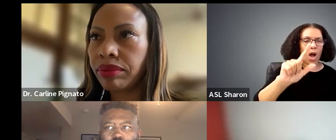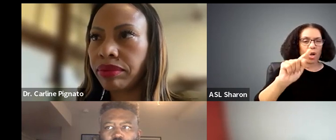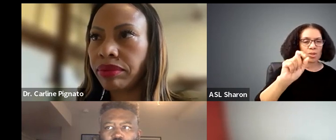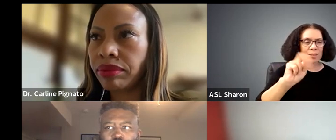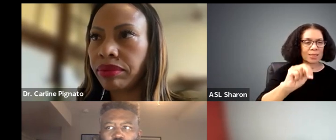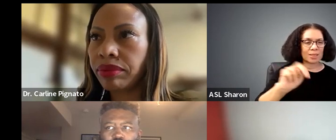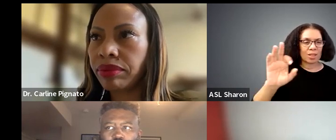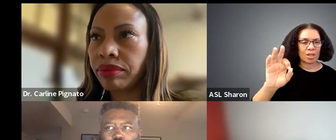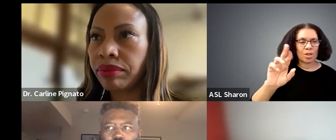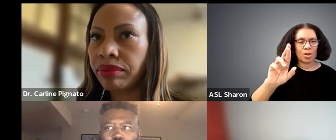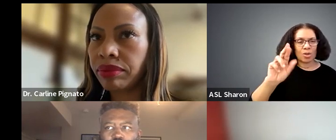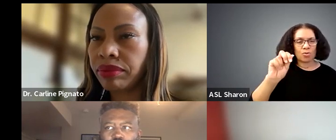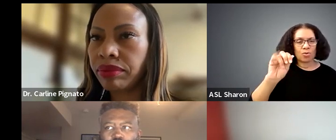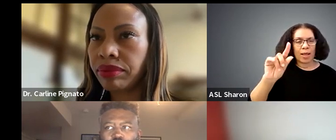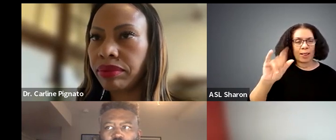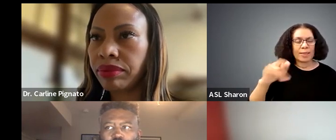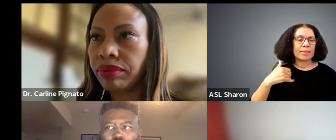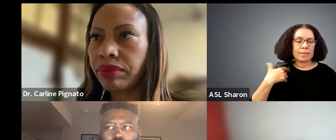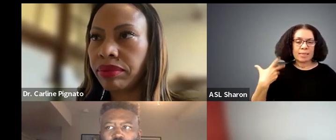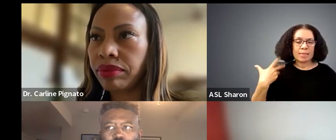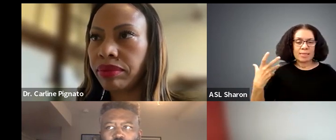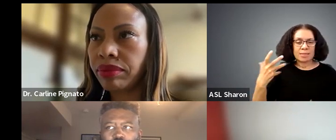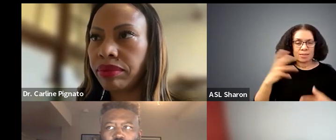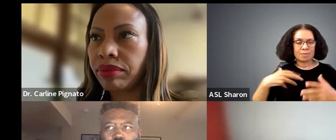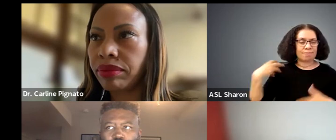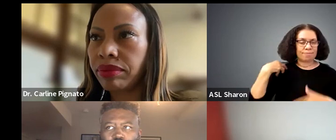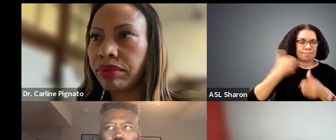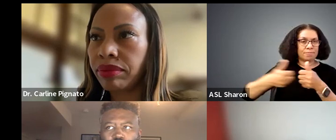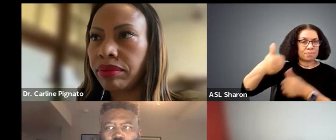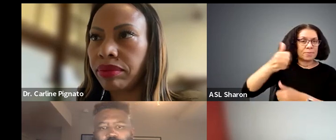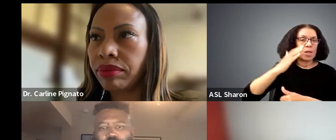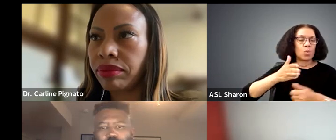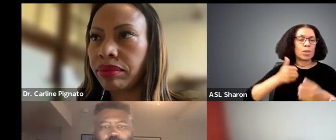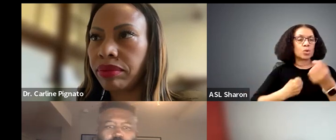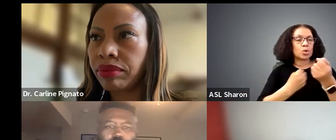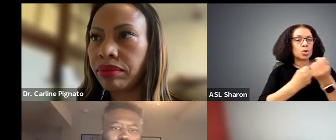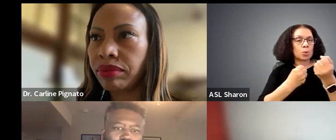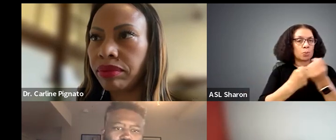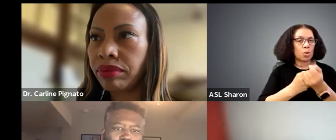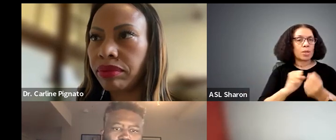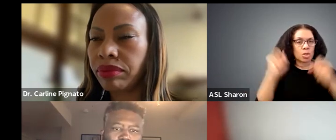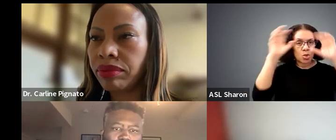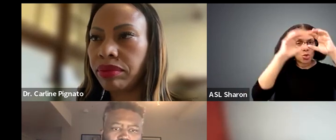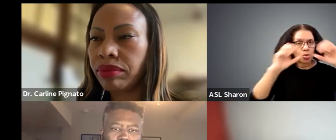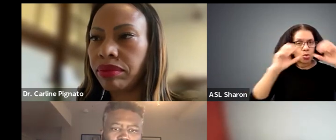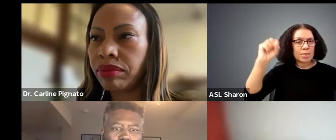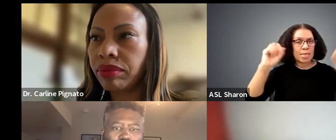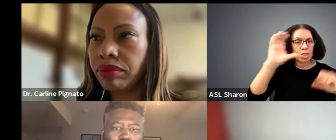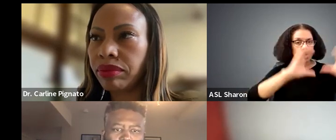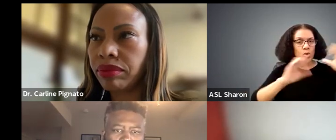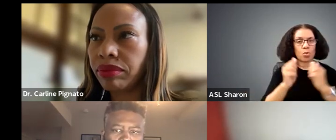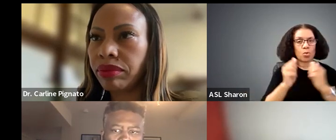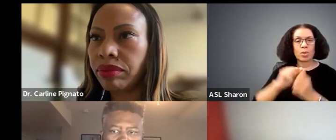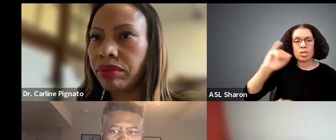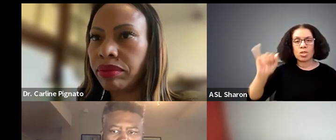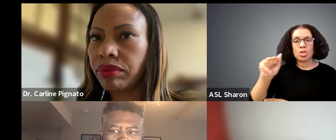Chief Search Officer with JG Consulting. And he will be supporting the BPS Superintendent search along with James Guerrero, whom